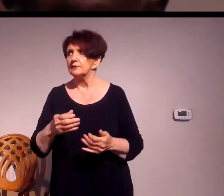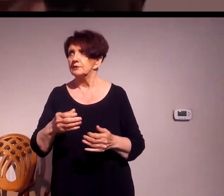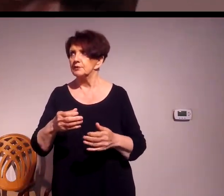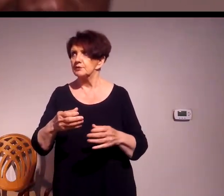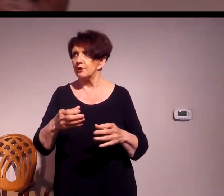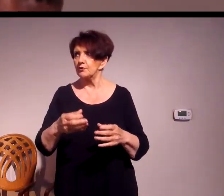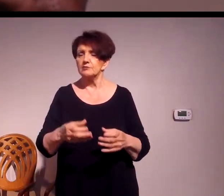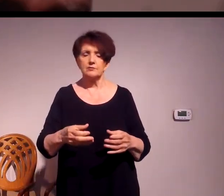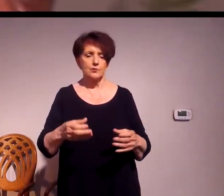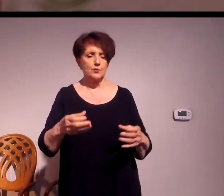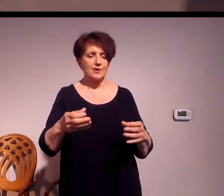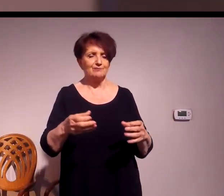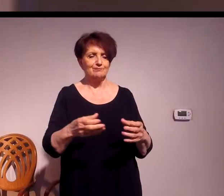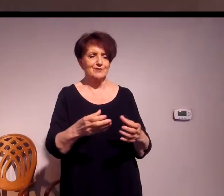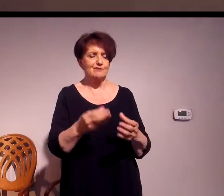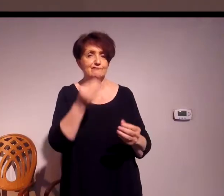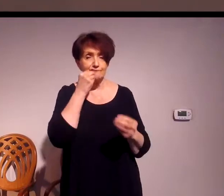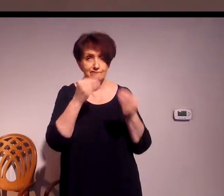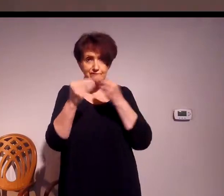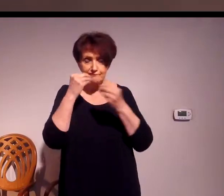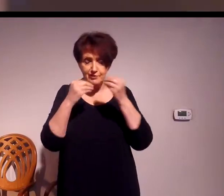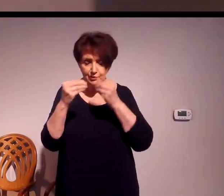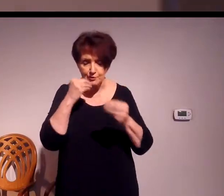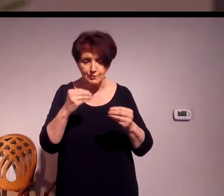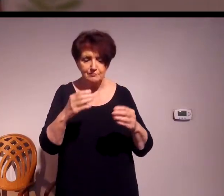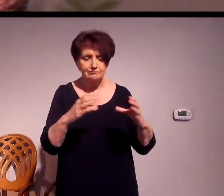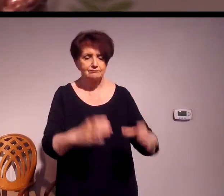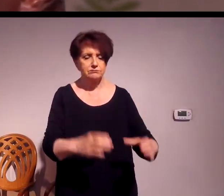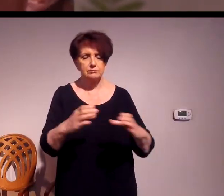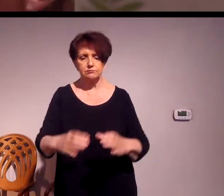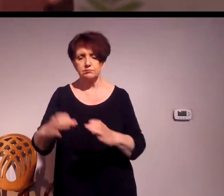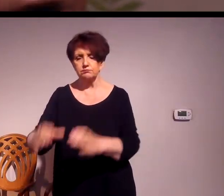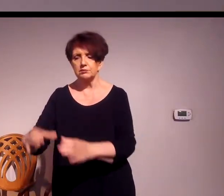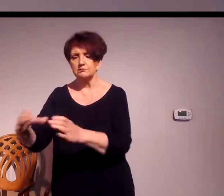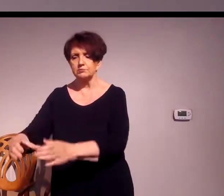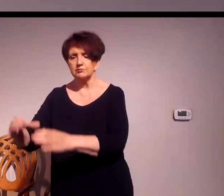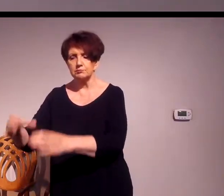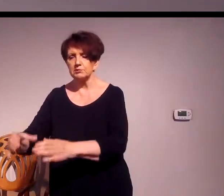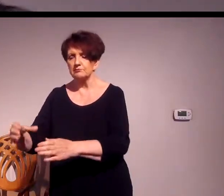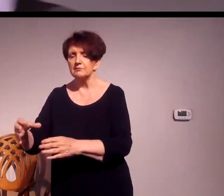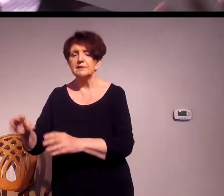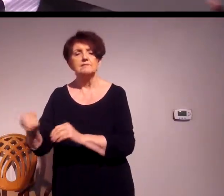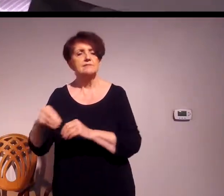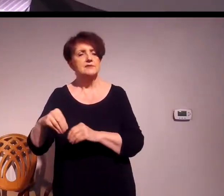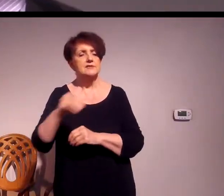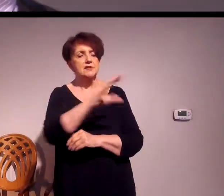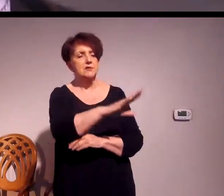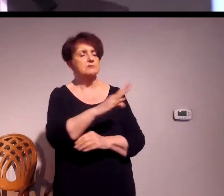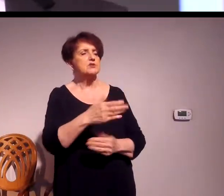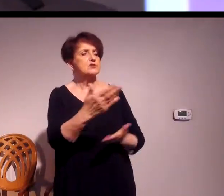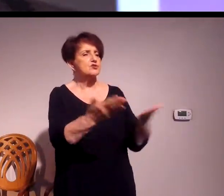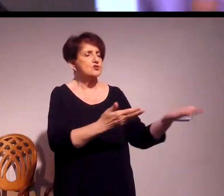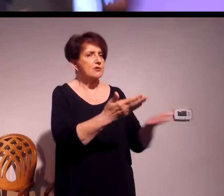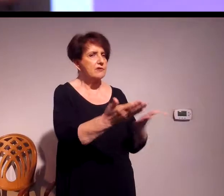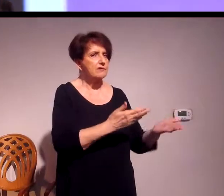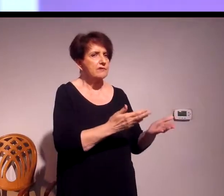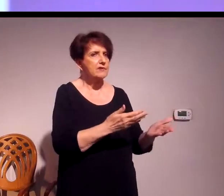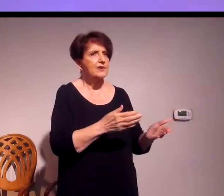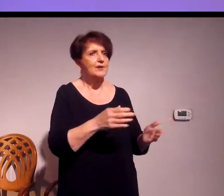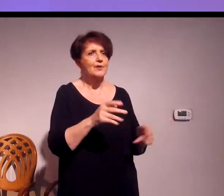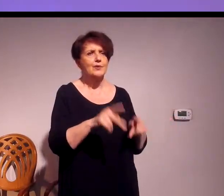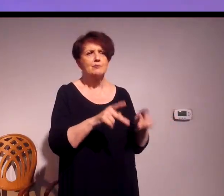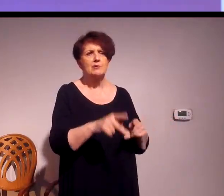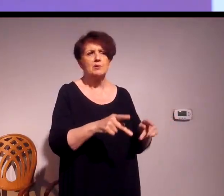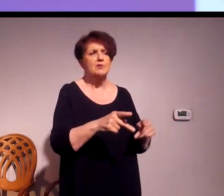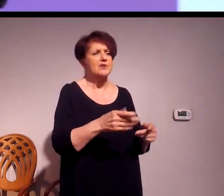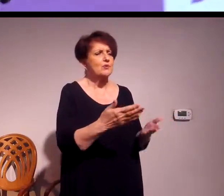and put it on a tray and sent them out to serve the people at the party. And you know what happened? The people that were being served, oh, they loved